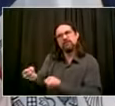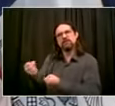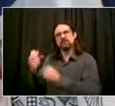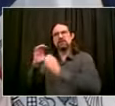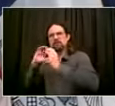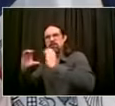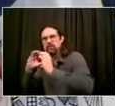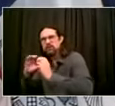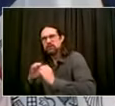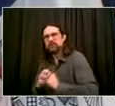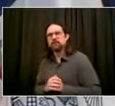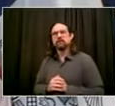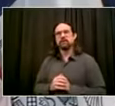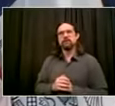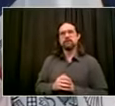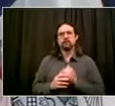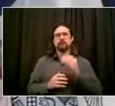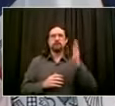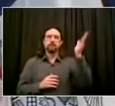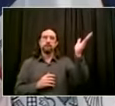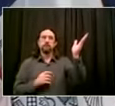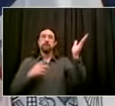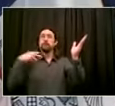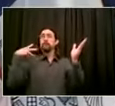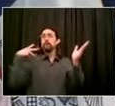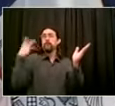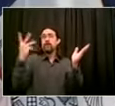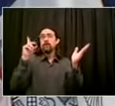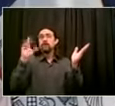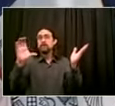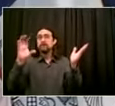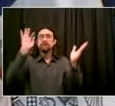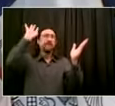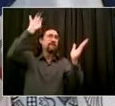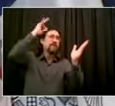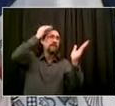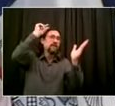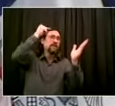communication is the way forward. Go ahead, Jacob.